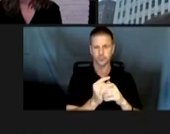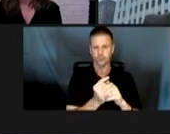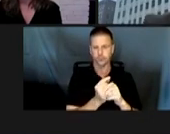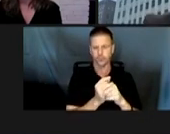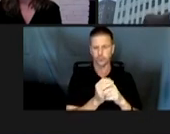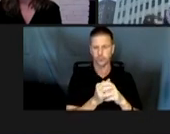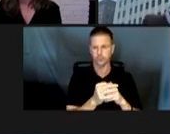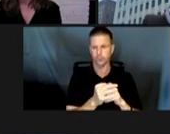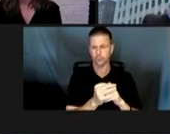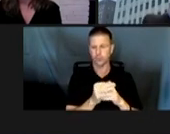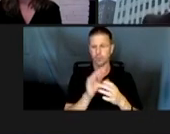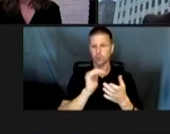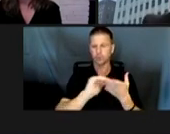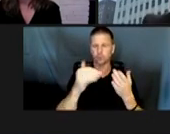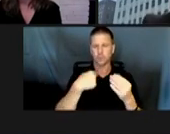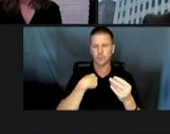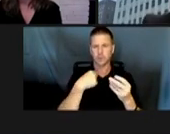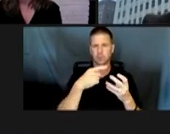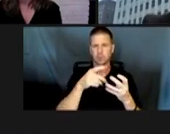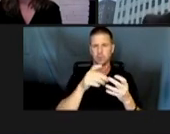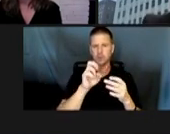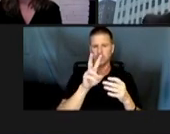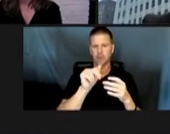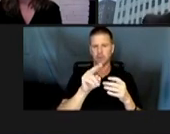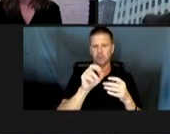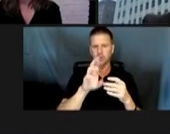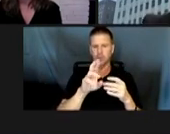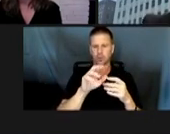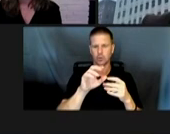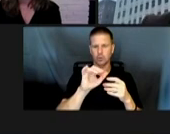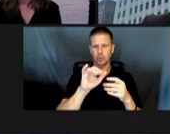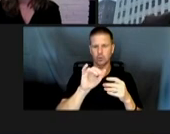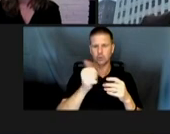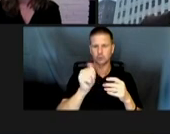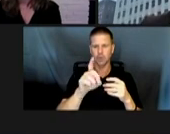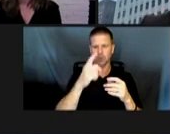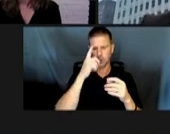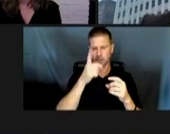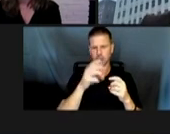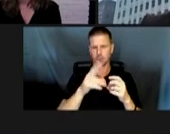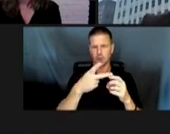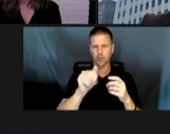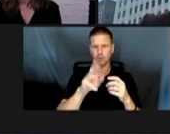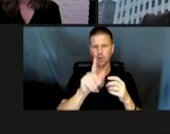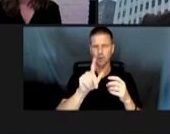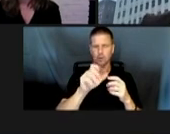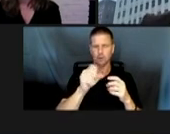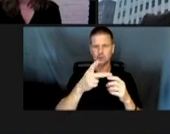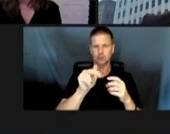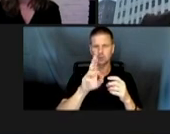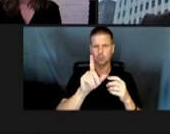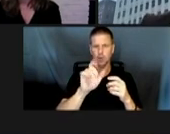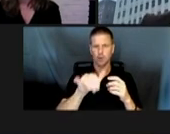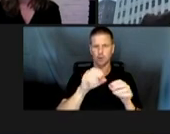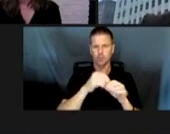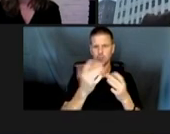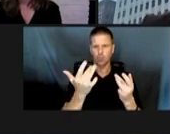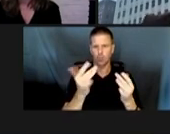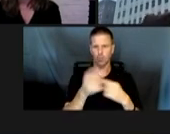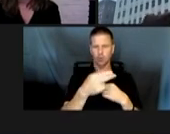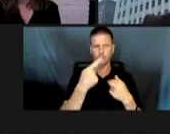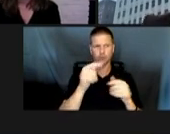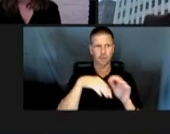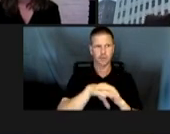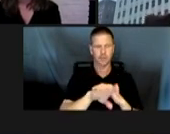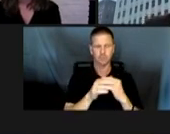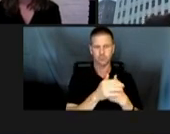Excuse me, Evan or Jad, I think Dr. Paul Spradley is in the waiting room trying to get in.